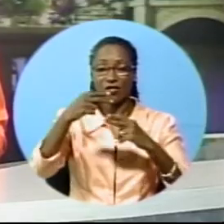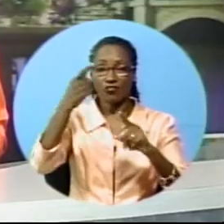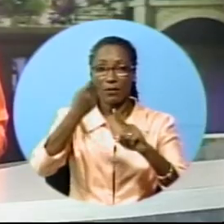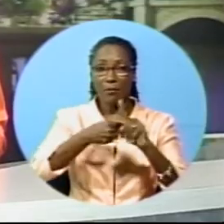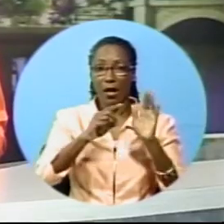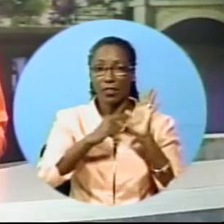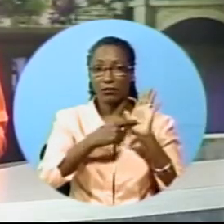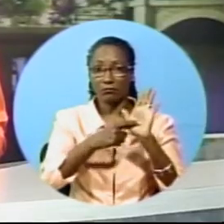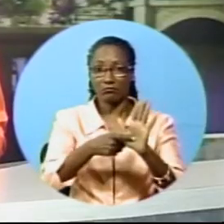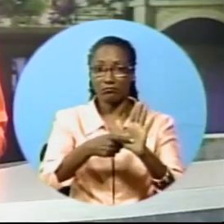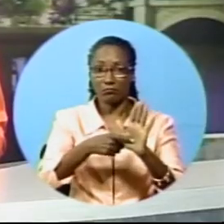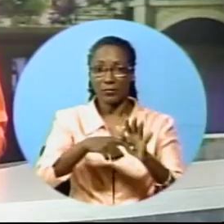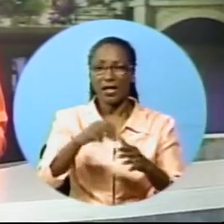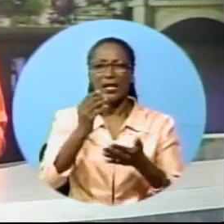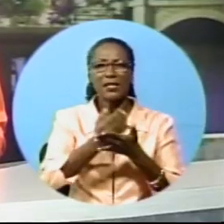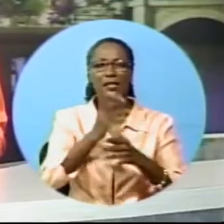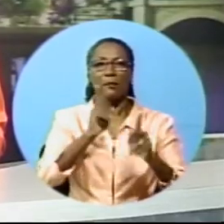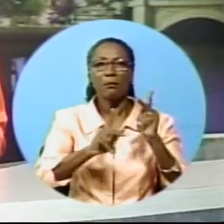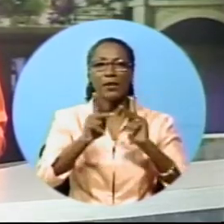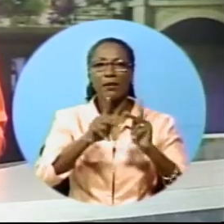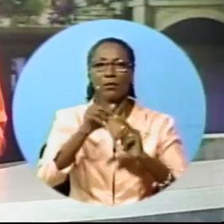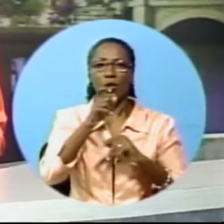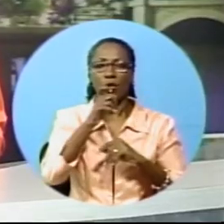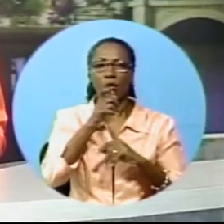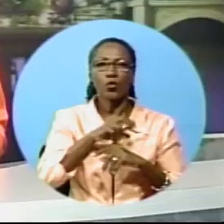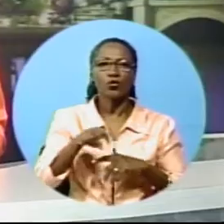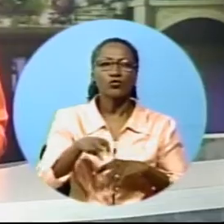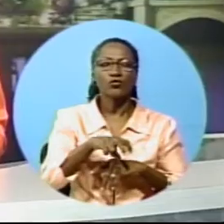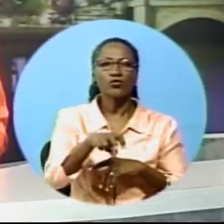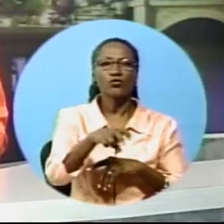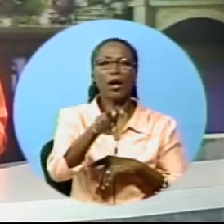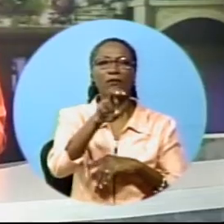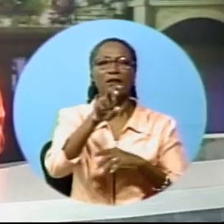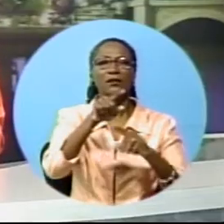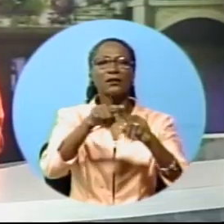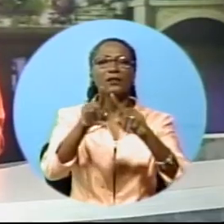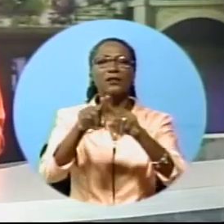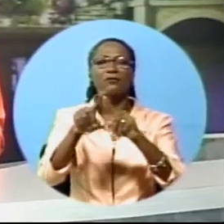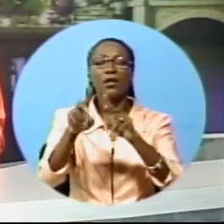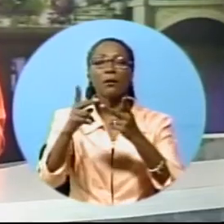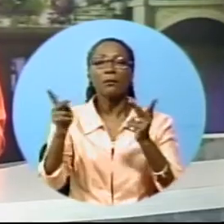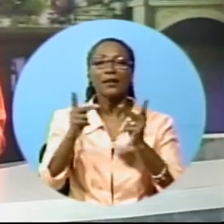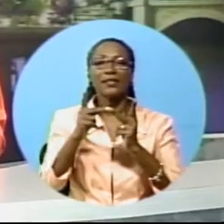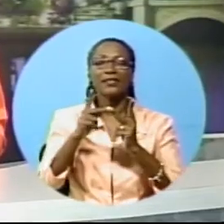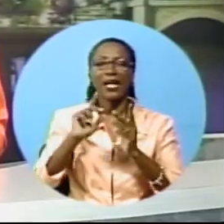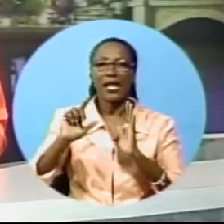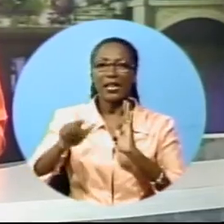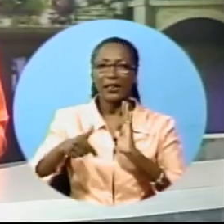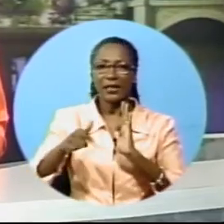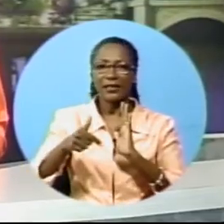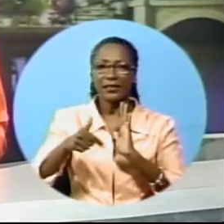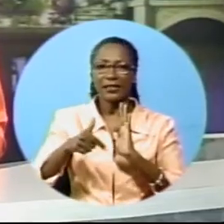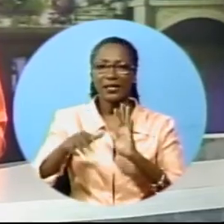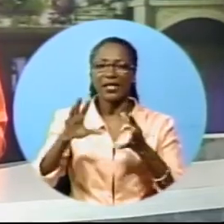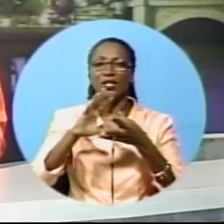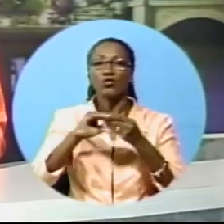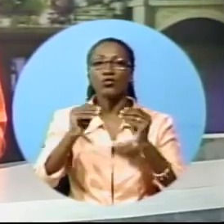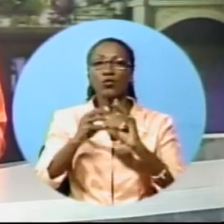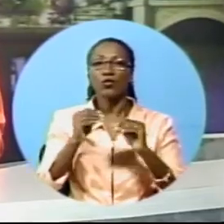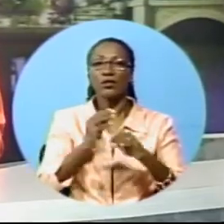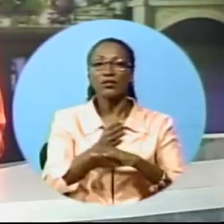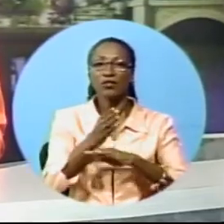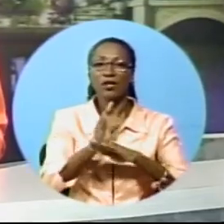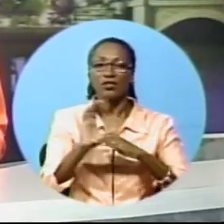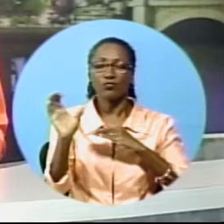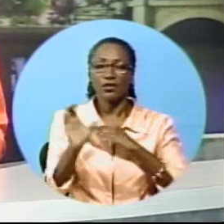looks at some people who've taken the road less traveled. So that's coming up a bit later. But just ahead, stories making headlines across